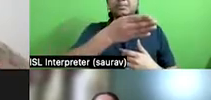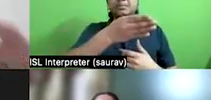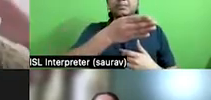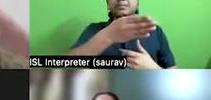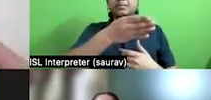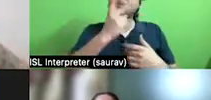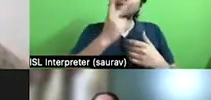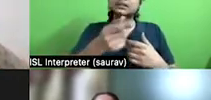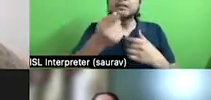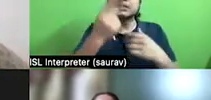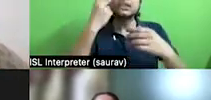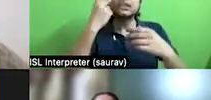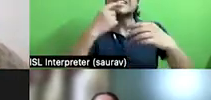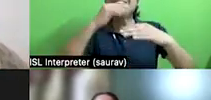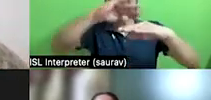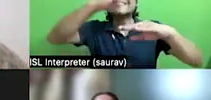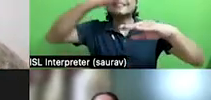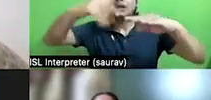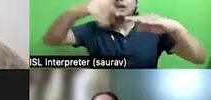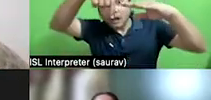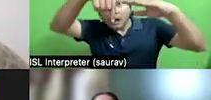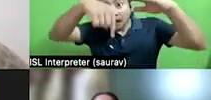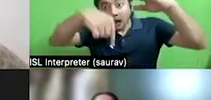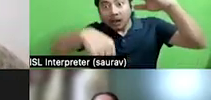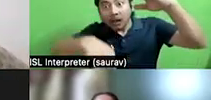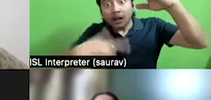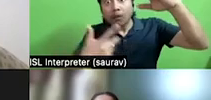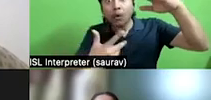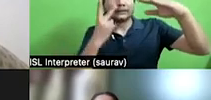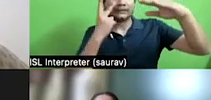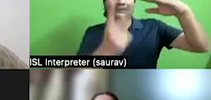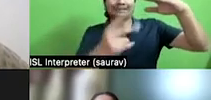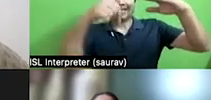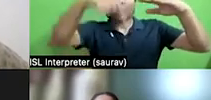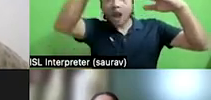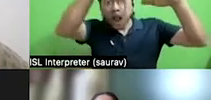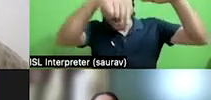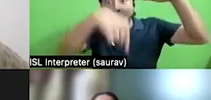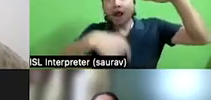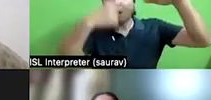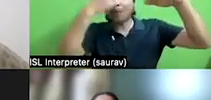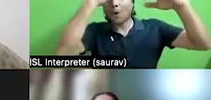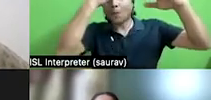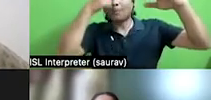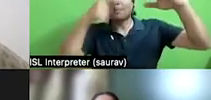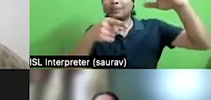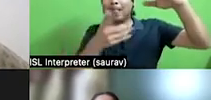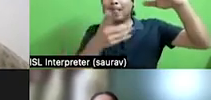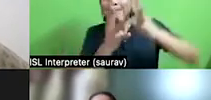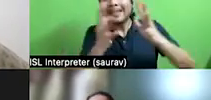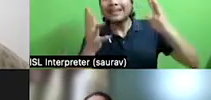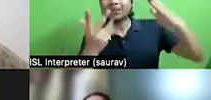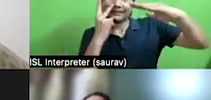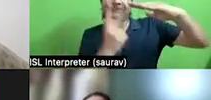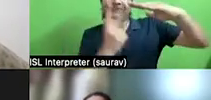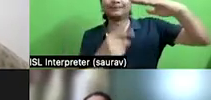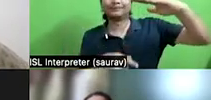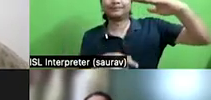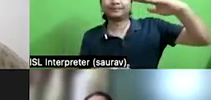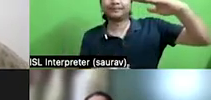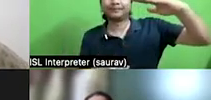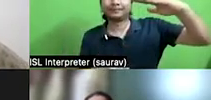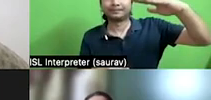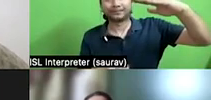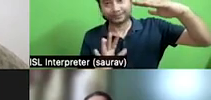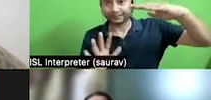So I'm just unveiling the 90% of the iceberg. And let's understand. I'm only going to discuss some of these, but